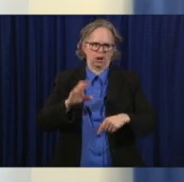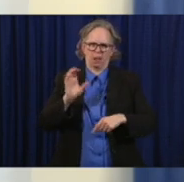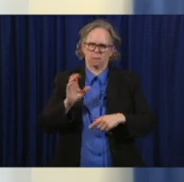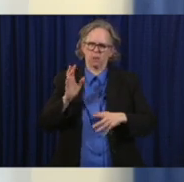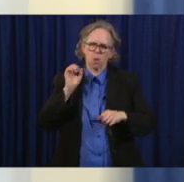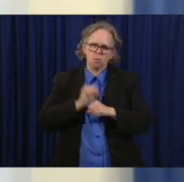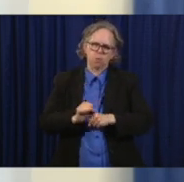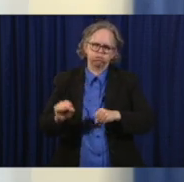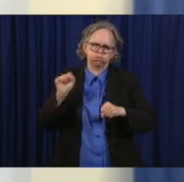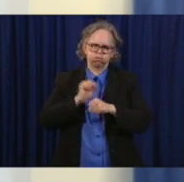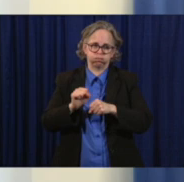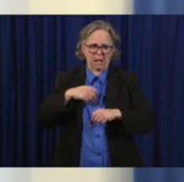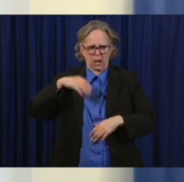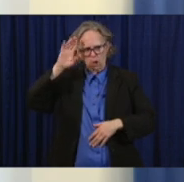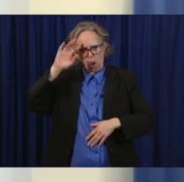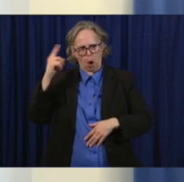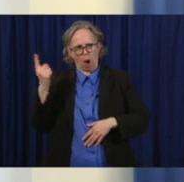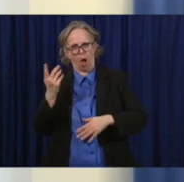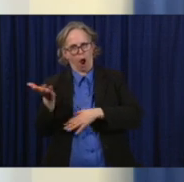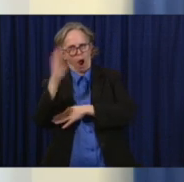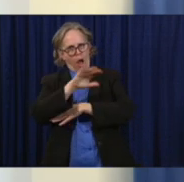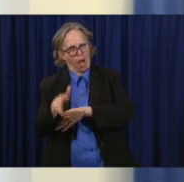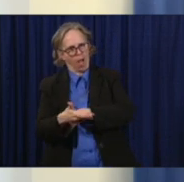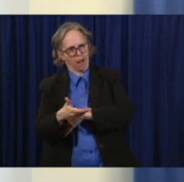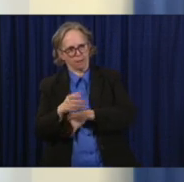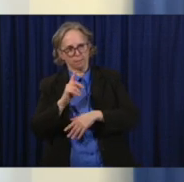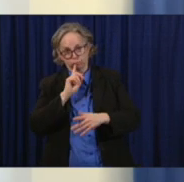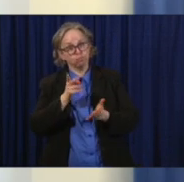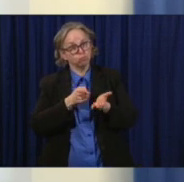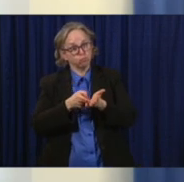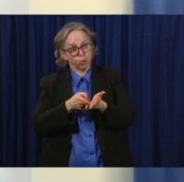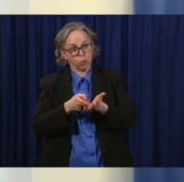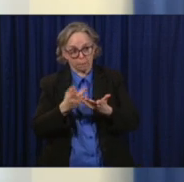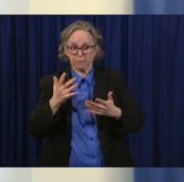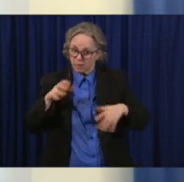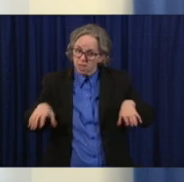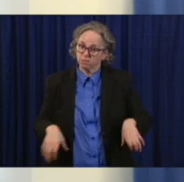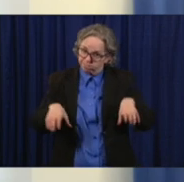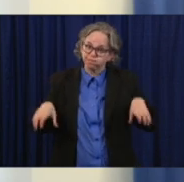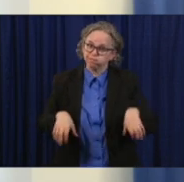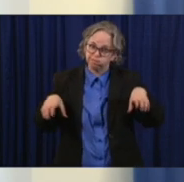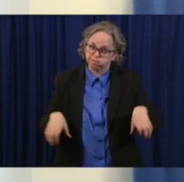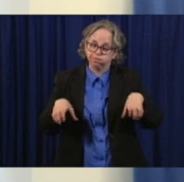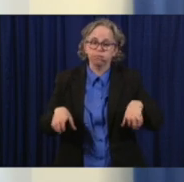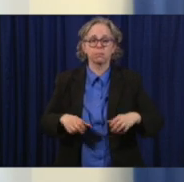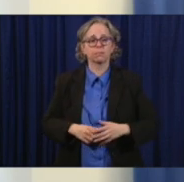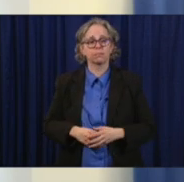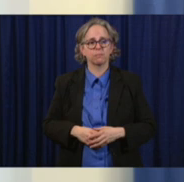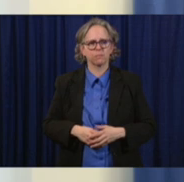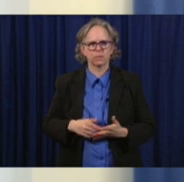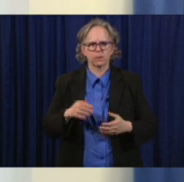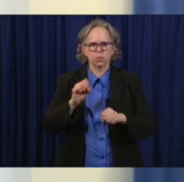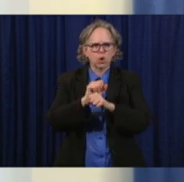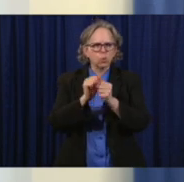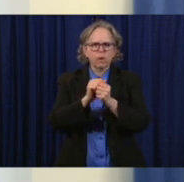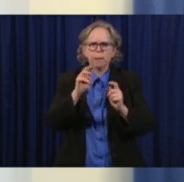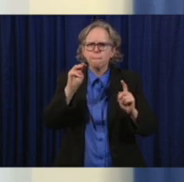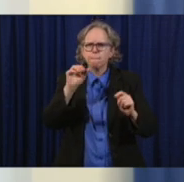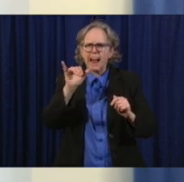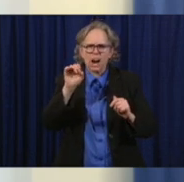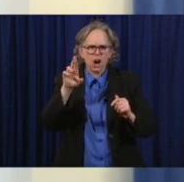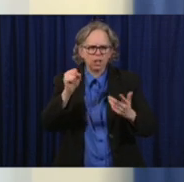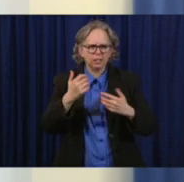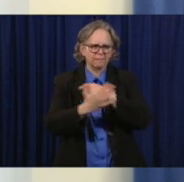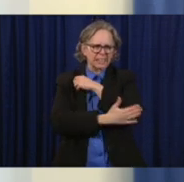that word a lot, but that's the truth. They have great coalitions working with their mayors, working with their county commissioners,